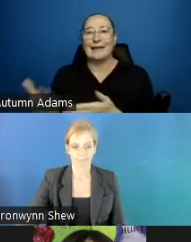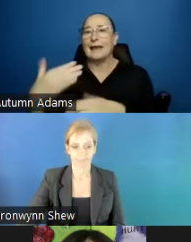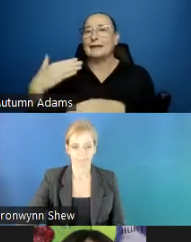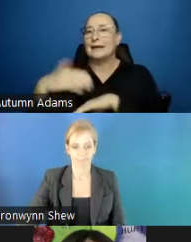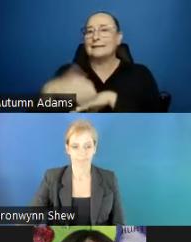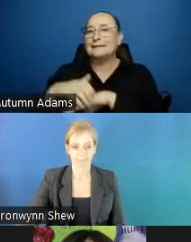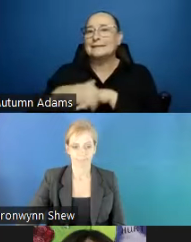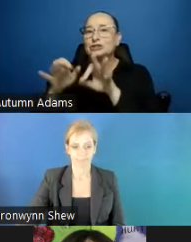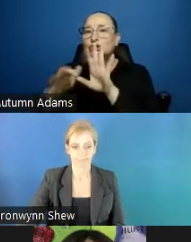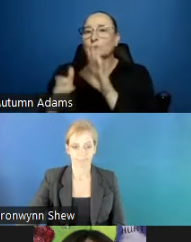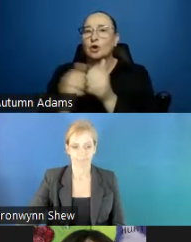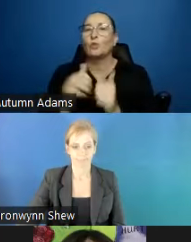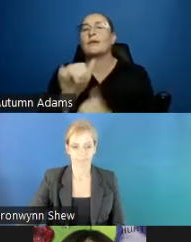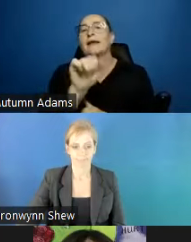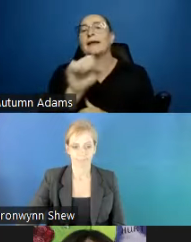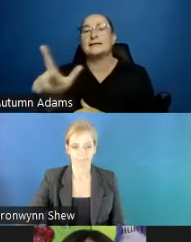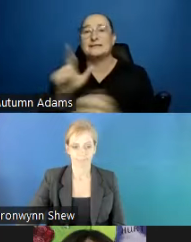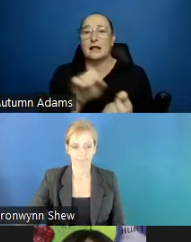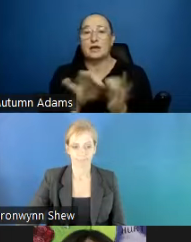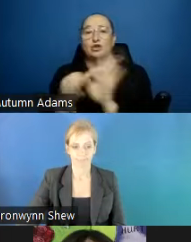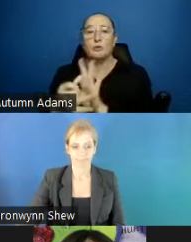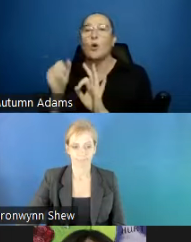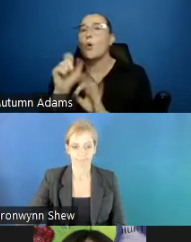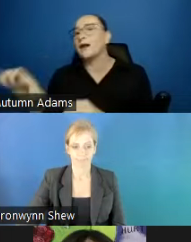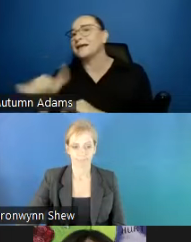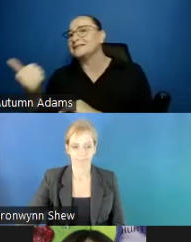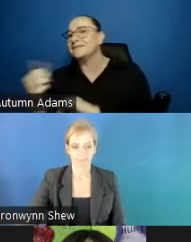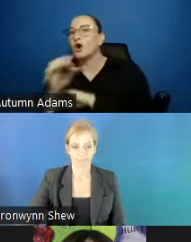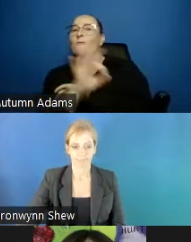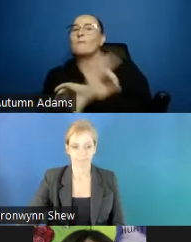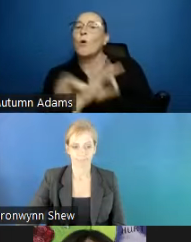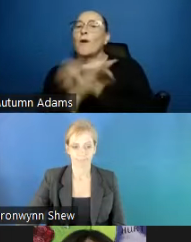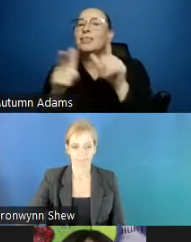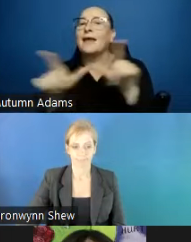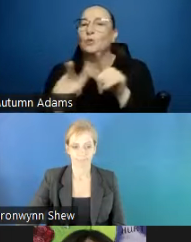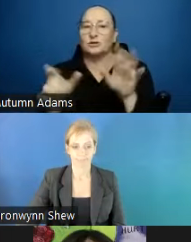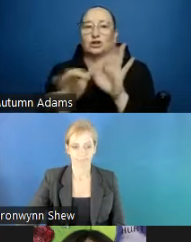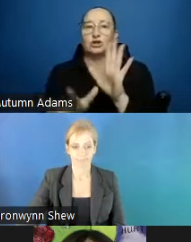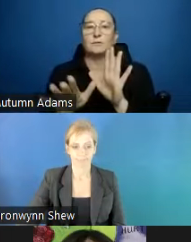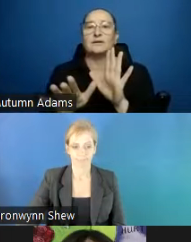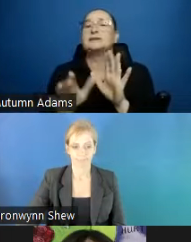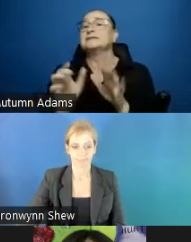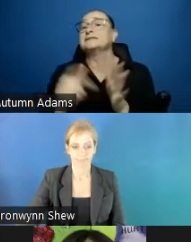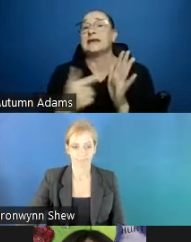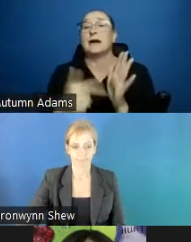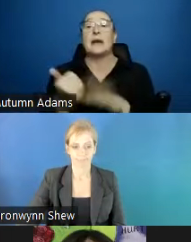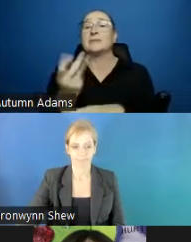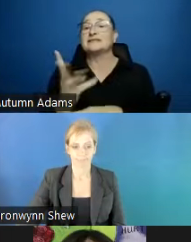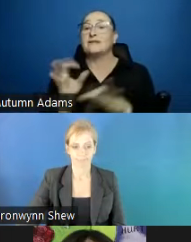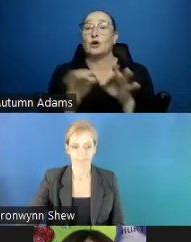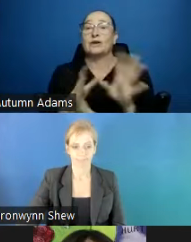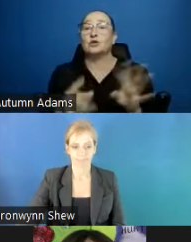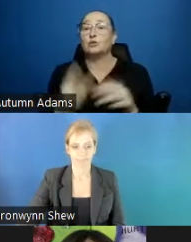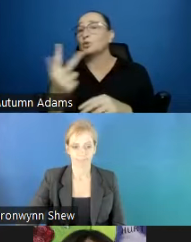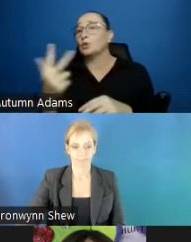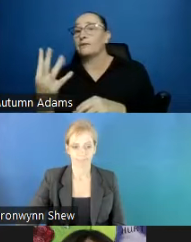interpreter. Sometimes we'll get several interpreters together to work as a team to make sure the communication is, you know, flowing properly from one person to the other,